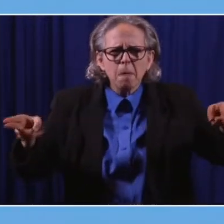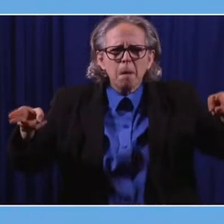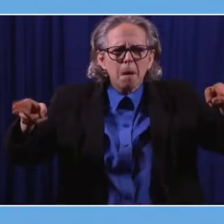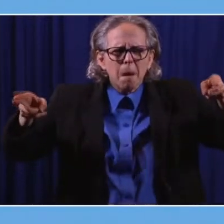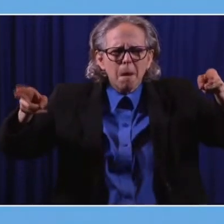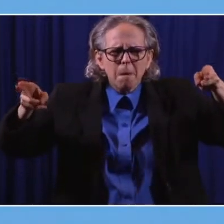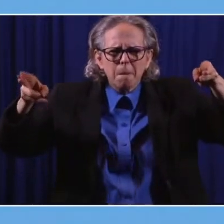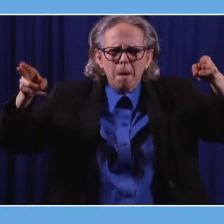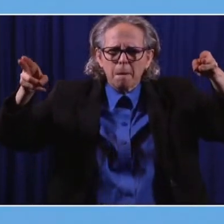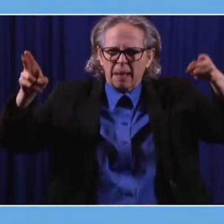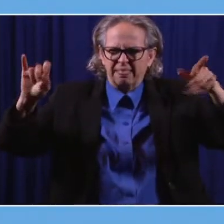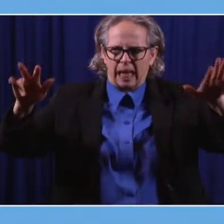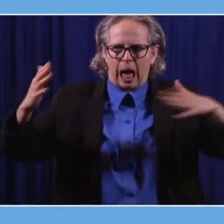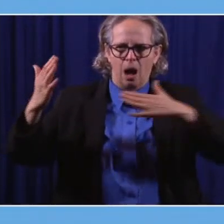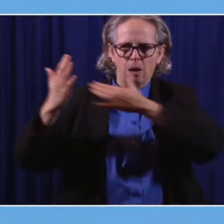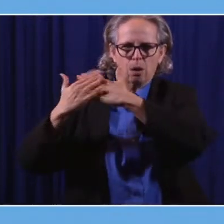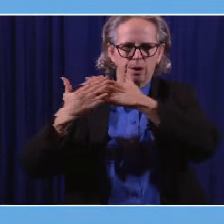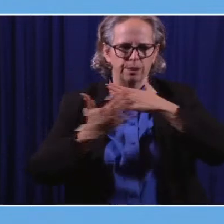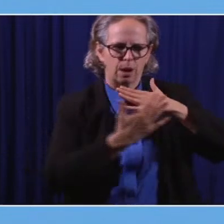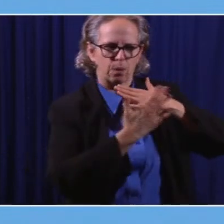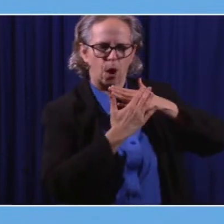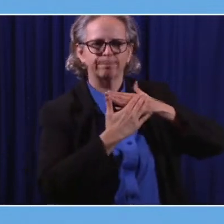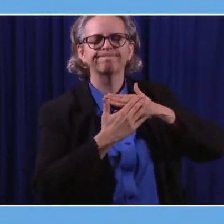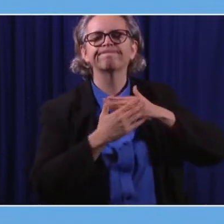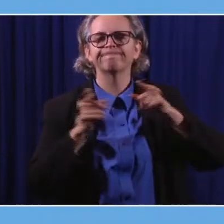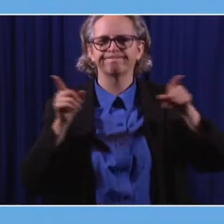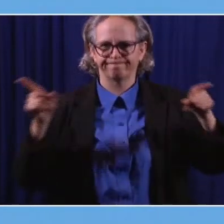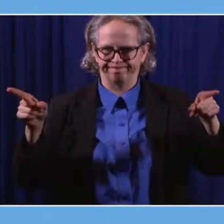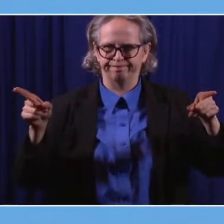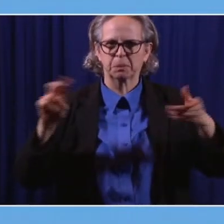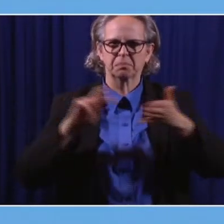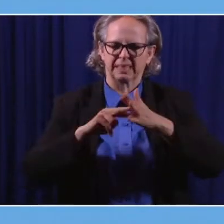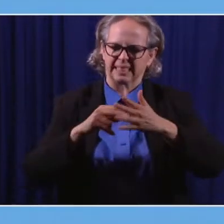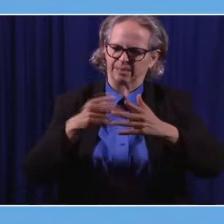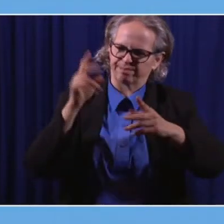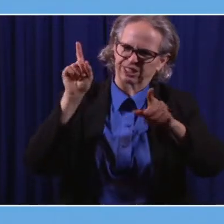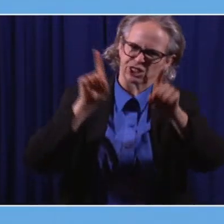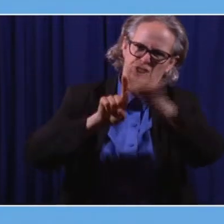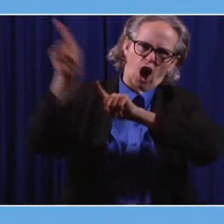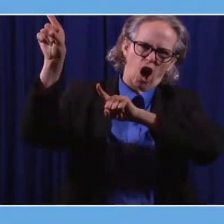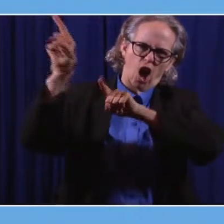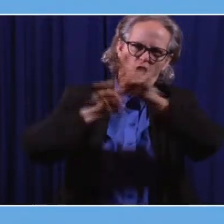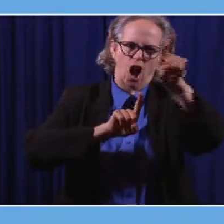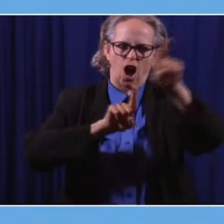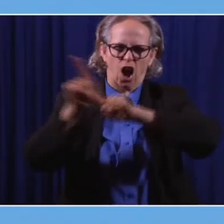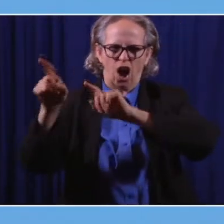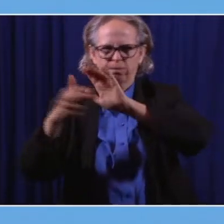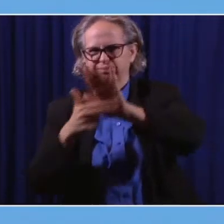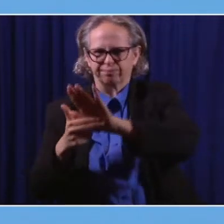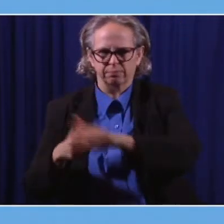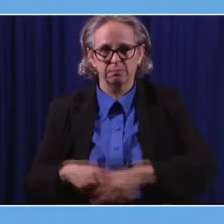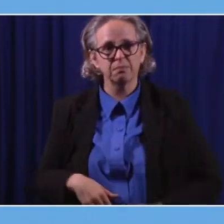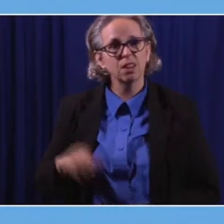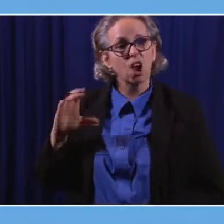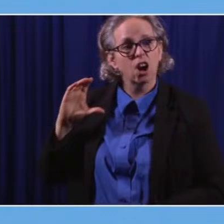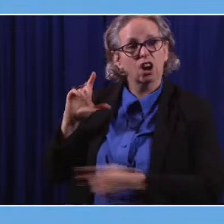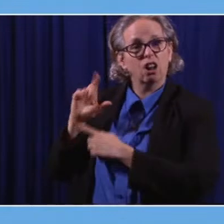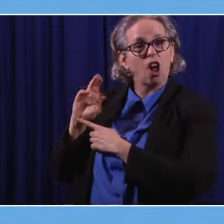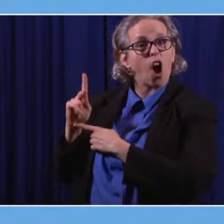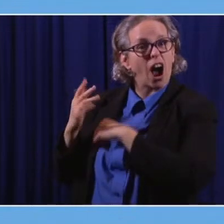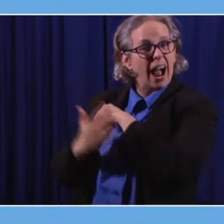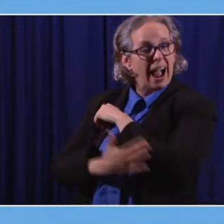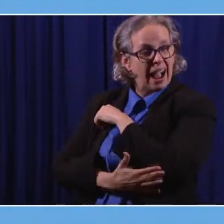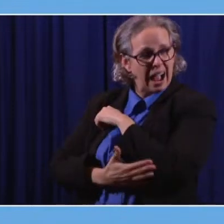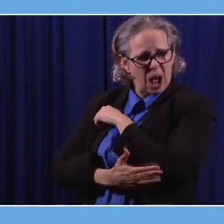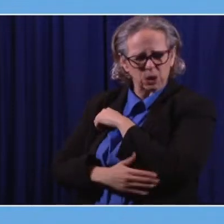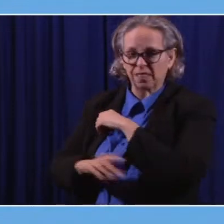indicators, and they have to do with what's going on in the hospitals. Clark County is on the watch list for the first time since the